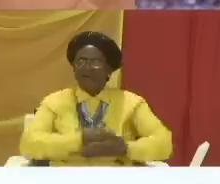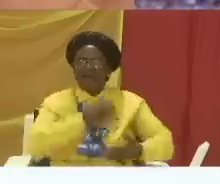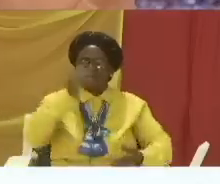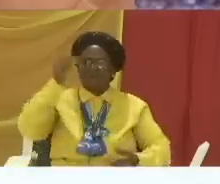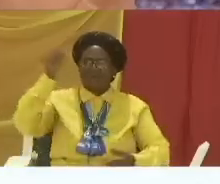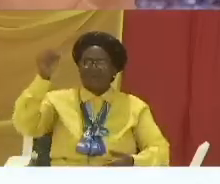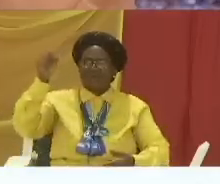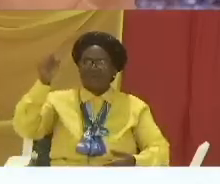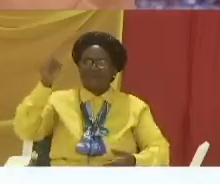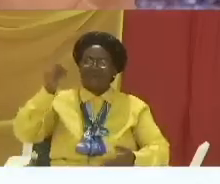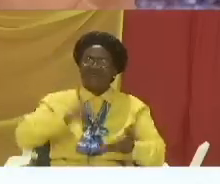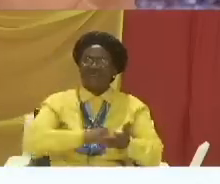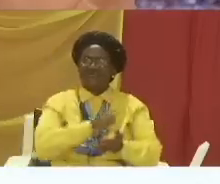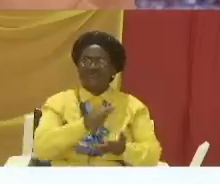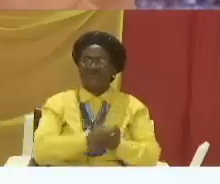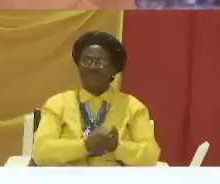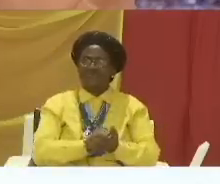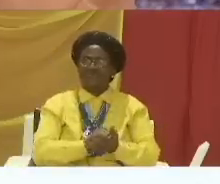those